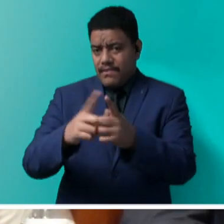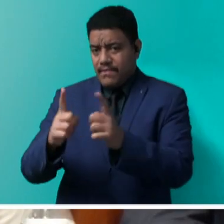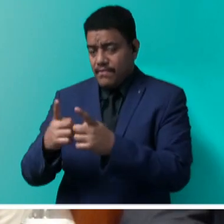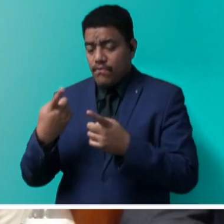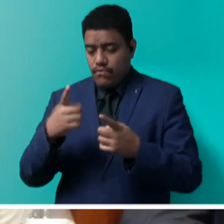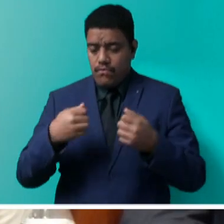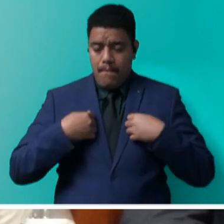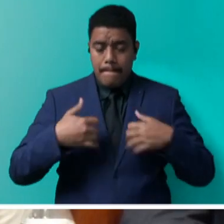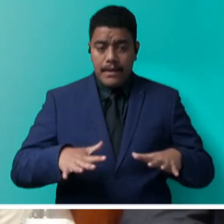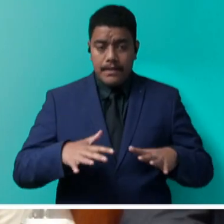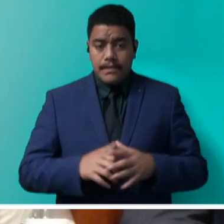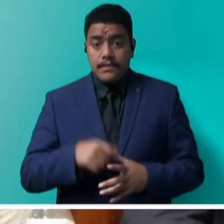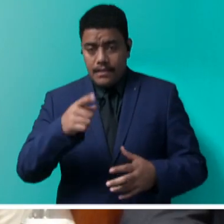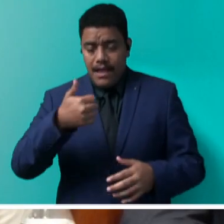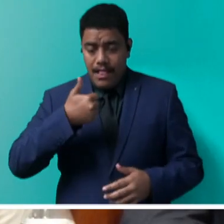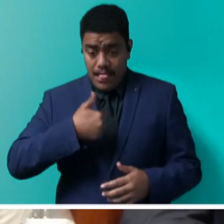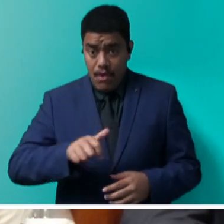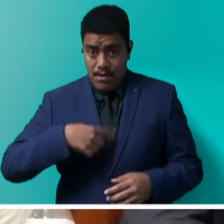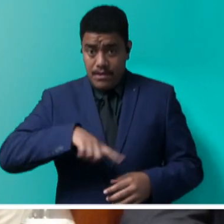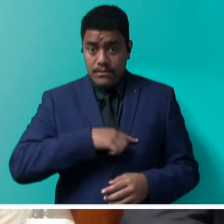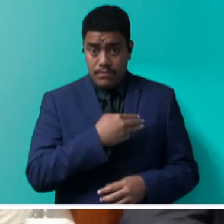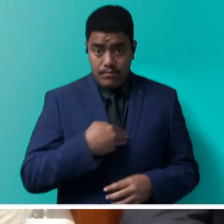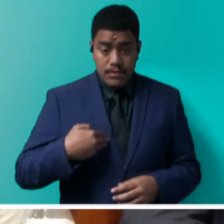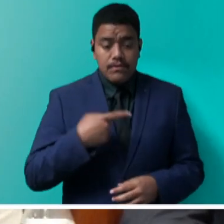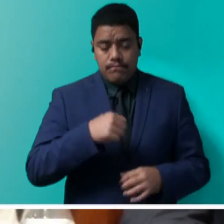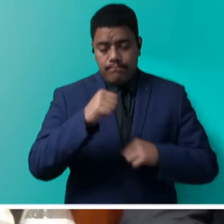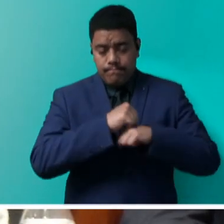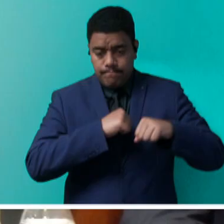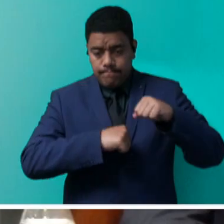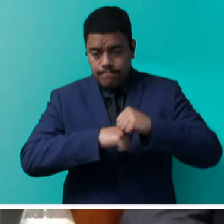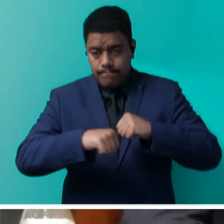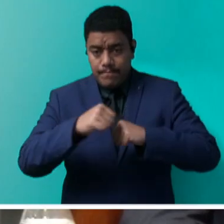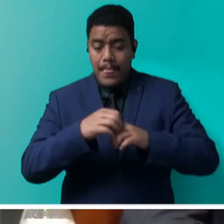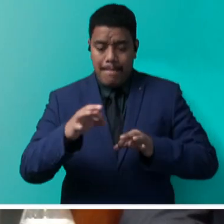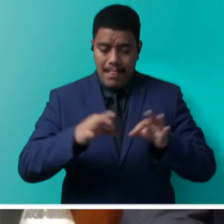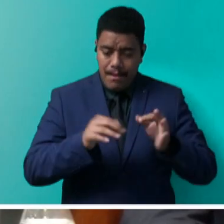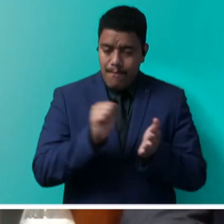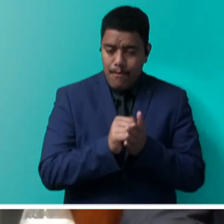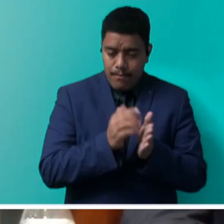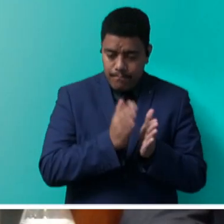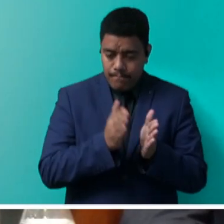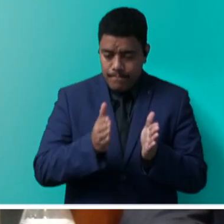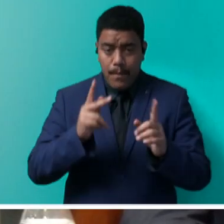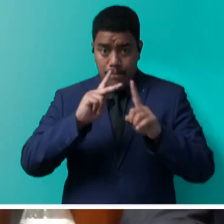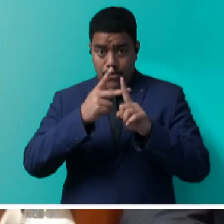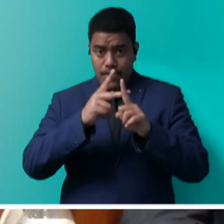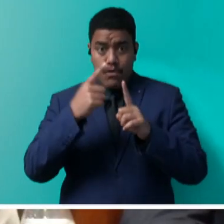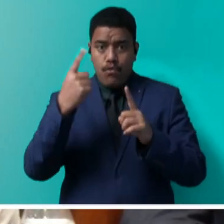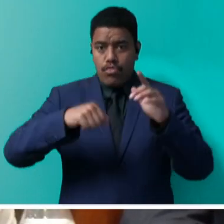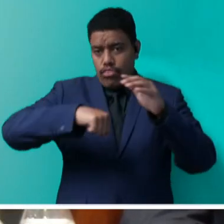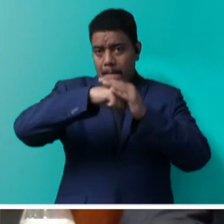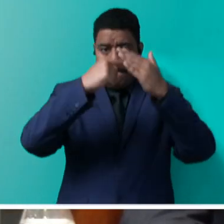completion. This allows us to strategically plan, prioritize based on urgency, and